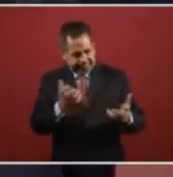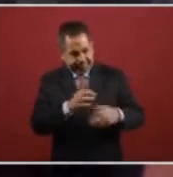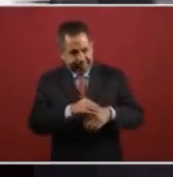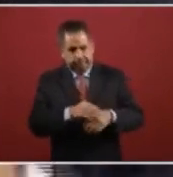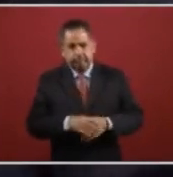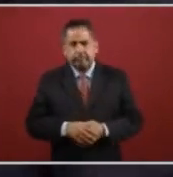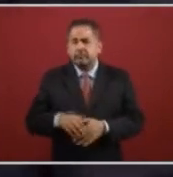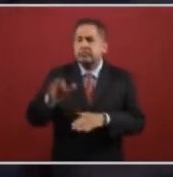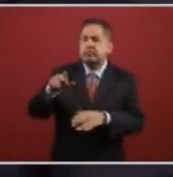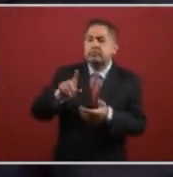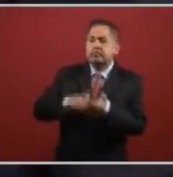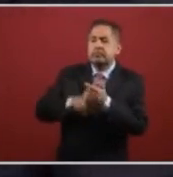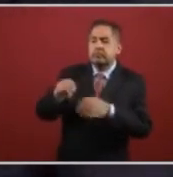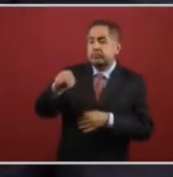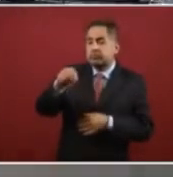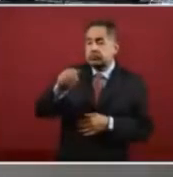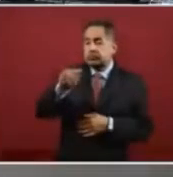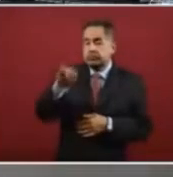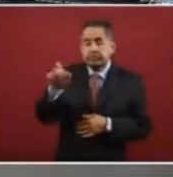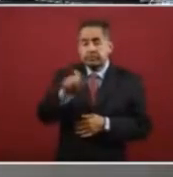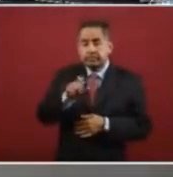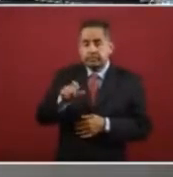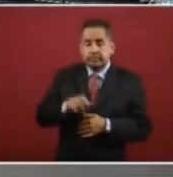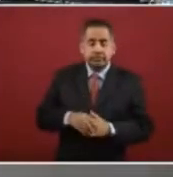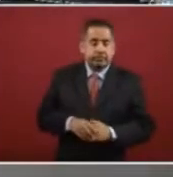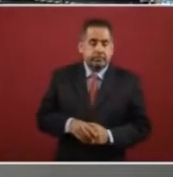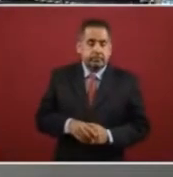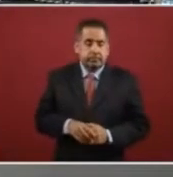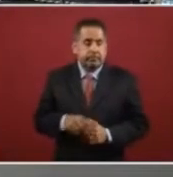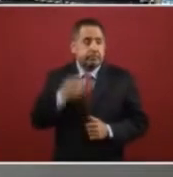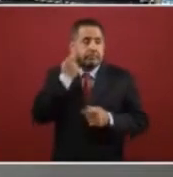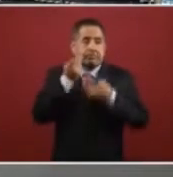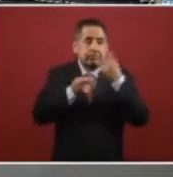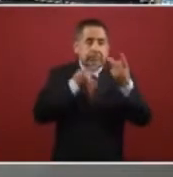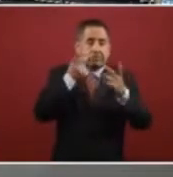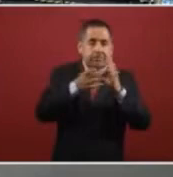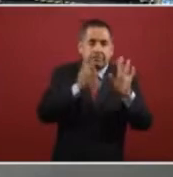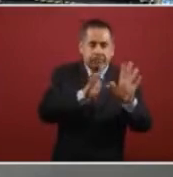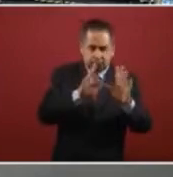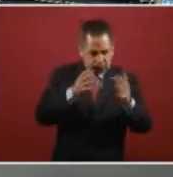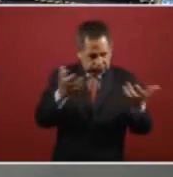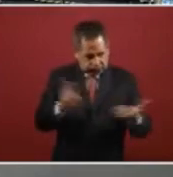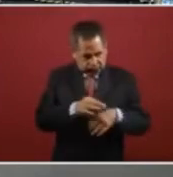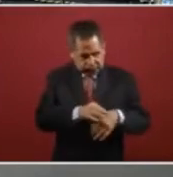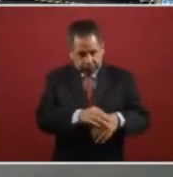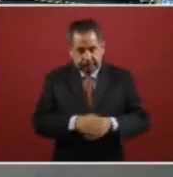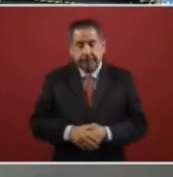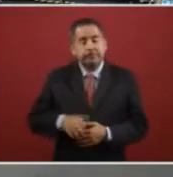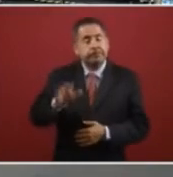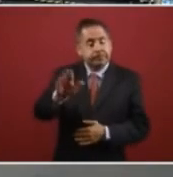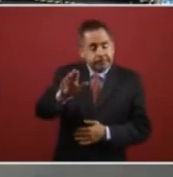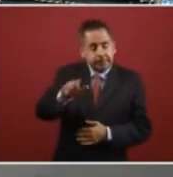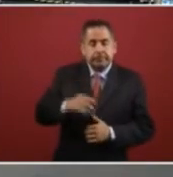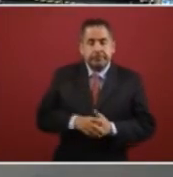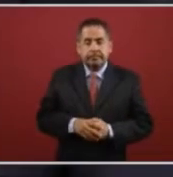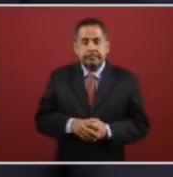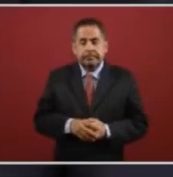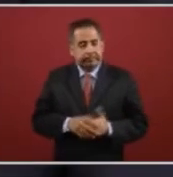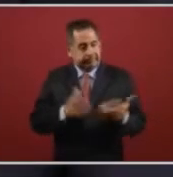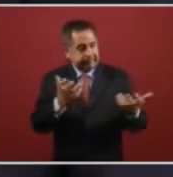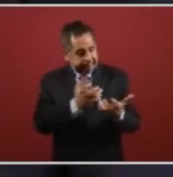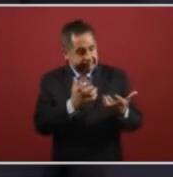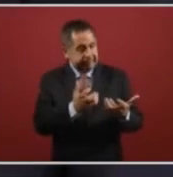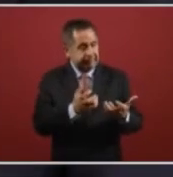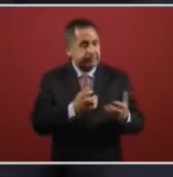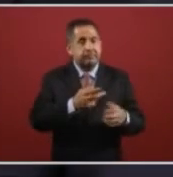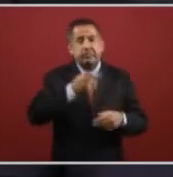More acts. And regarding Notemex, and he says less